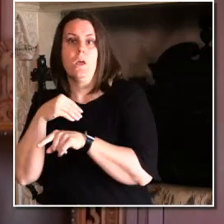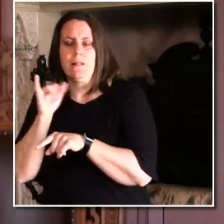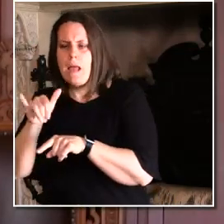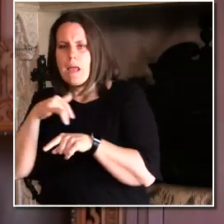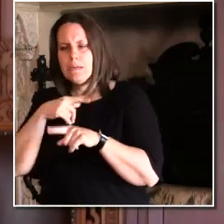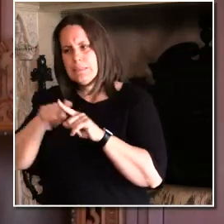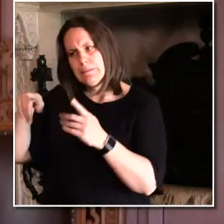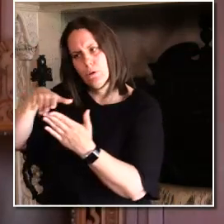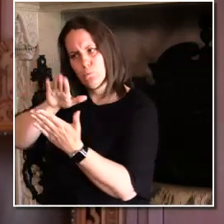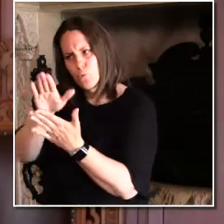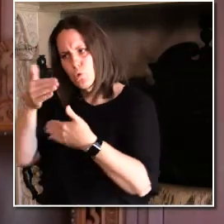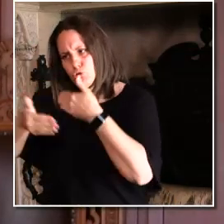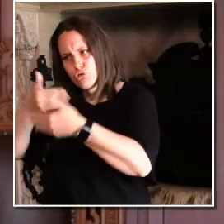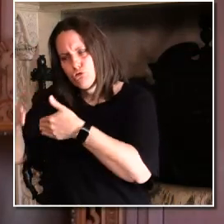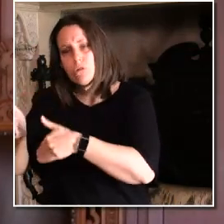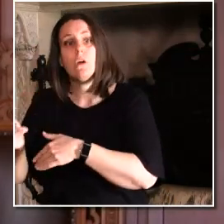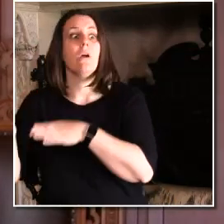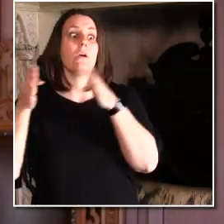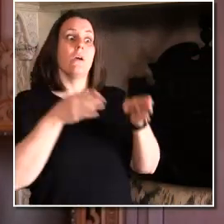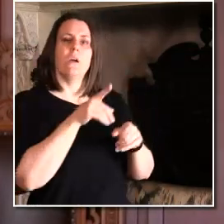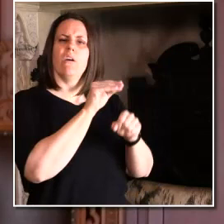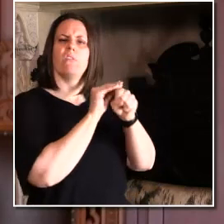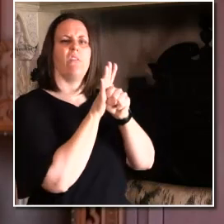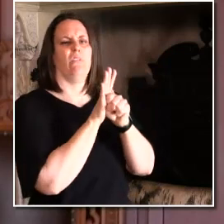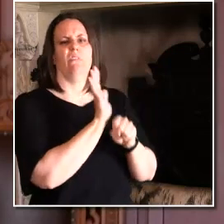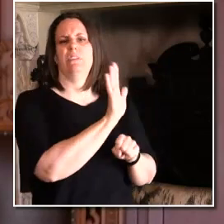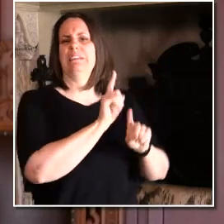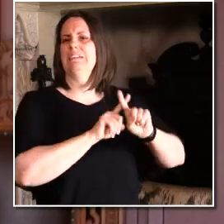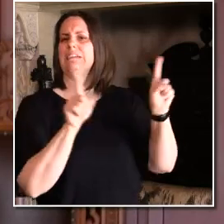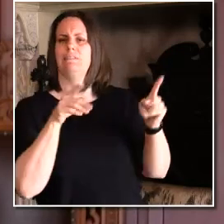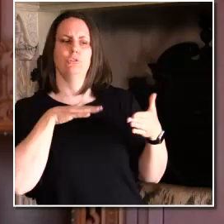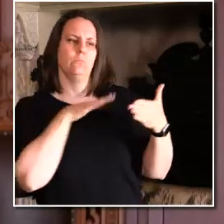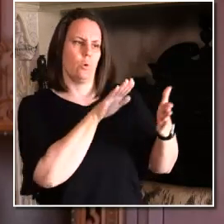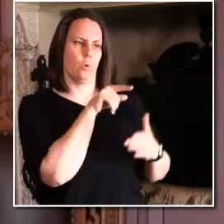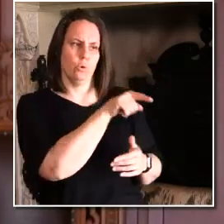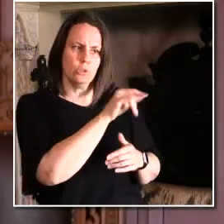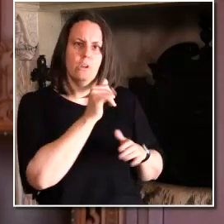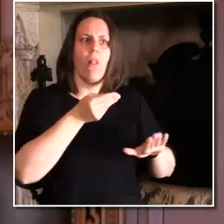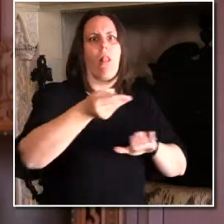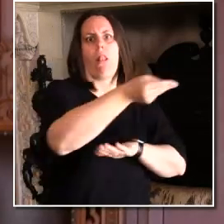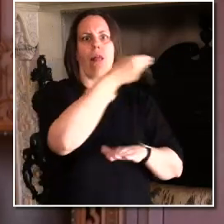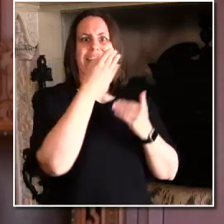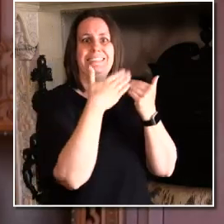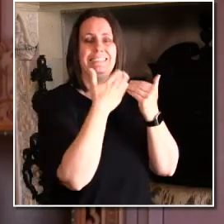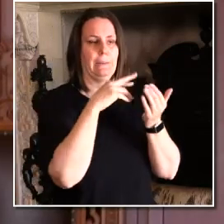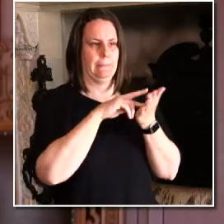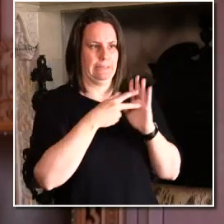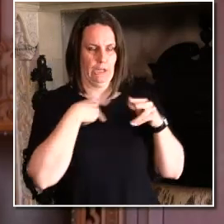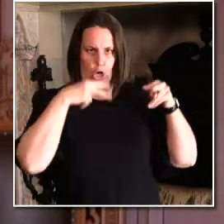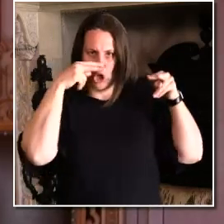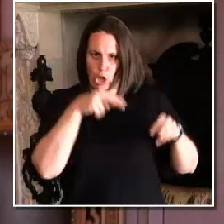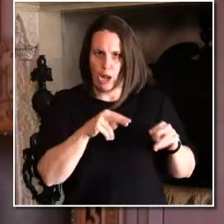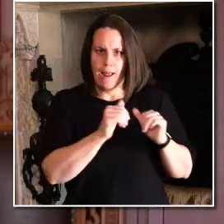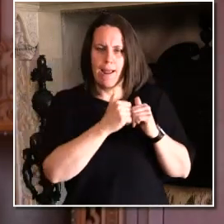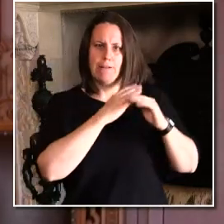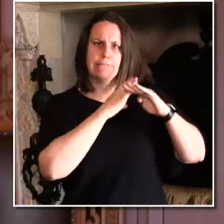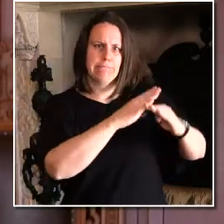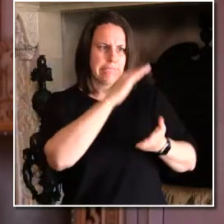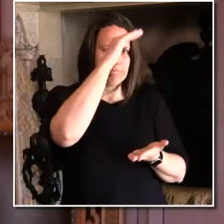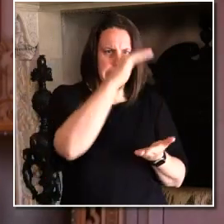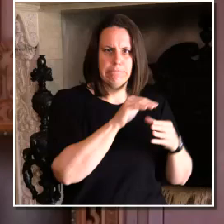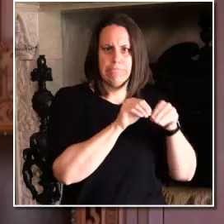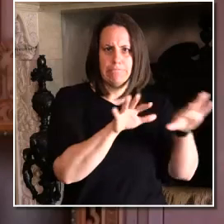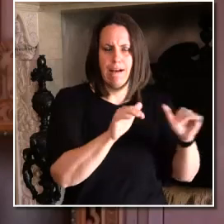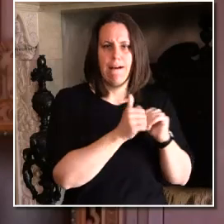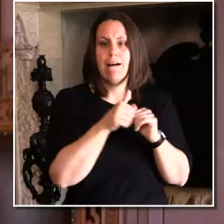contact tracing, and implementing the proper infection control measures, including personal protective equipment use. And during any